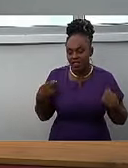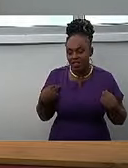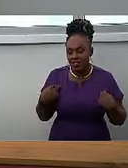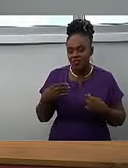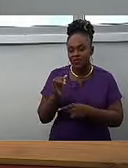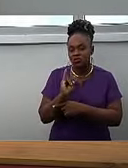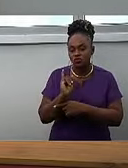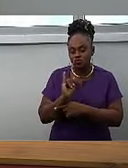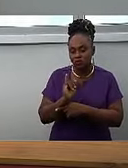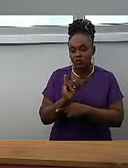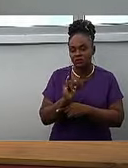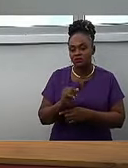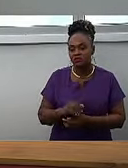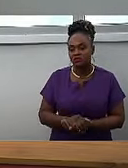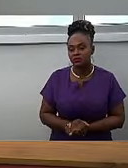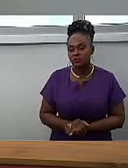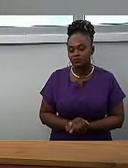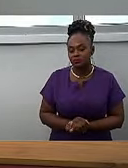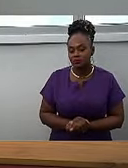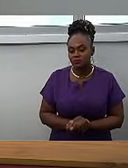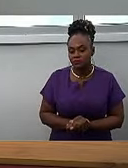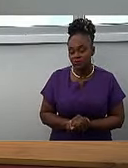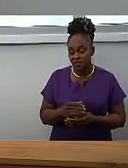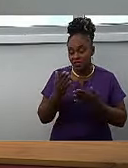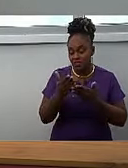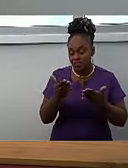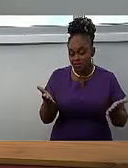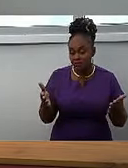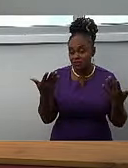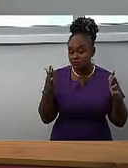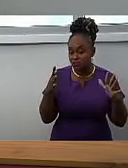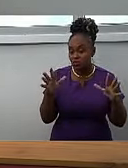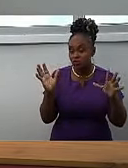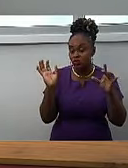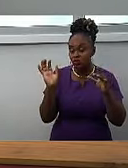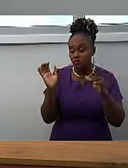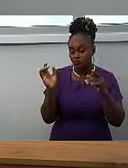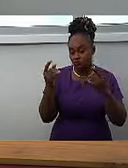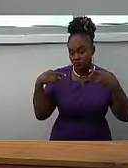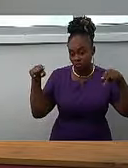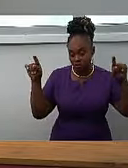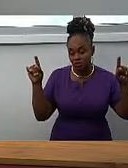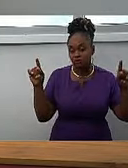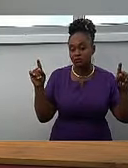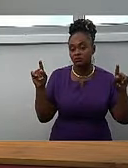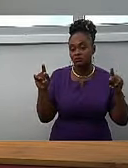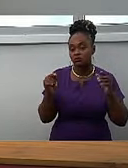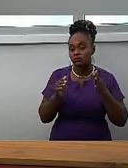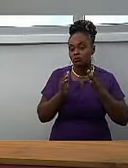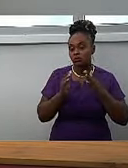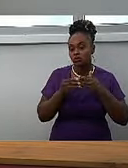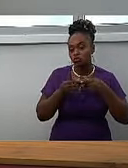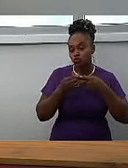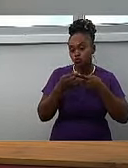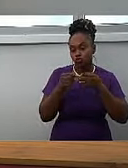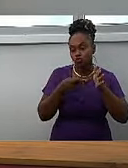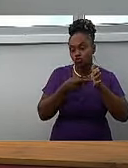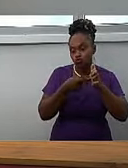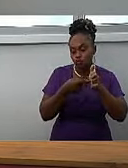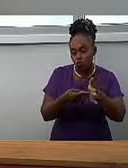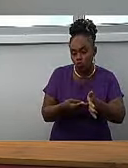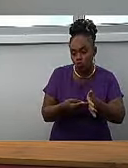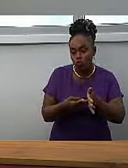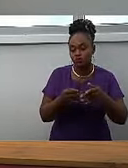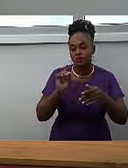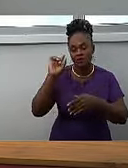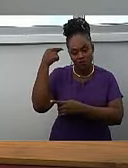Project. These achievements underscore my government's commitment in prioritizing the health and wellness of